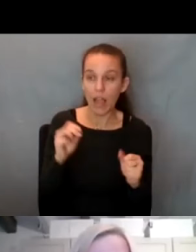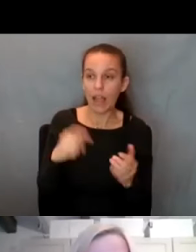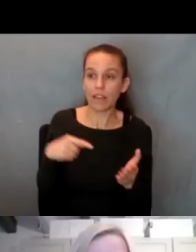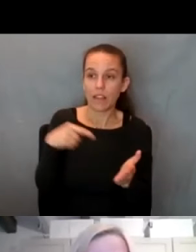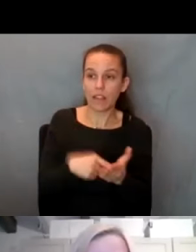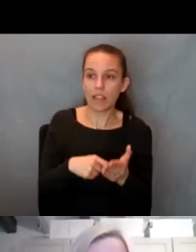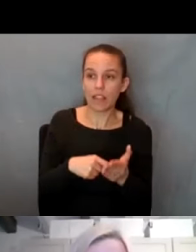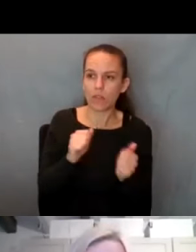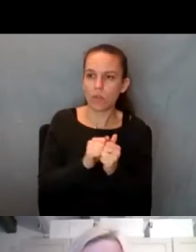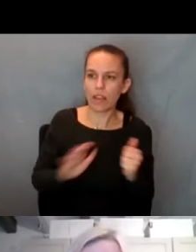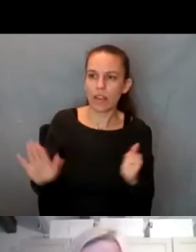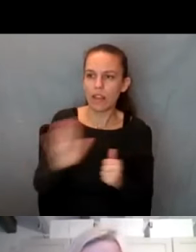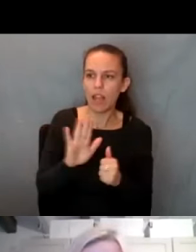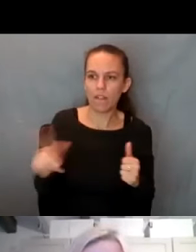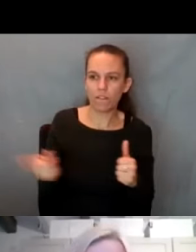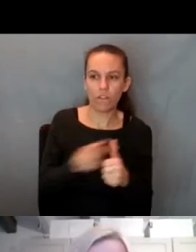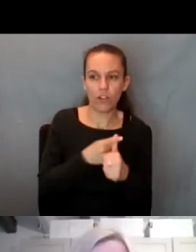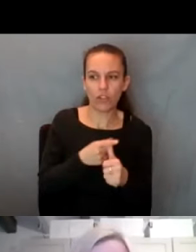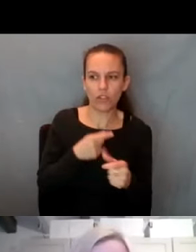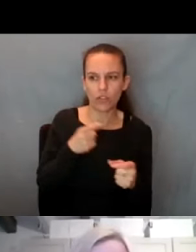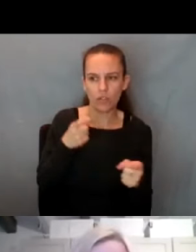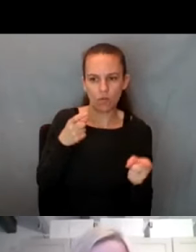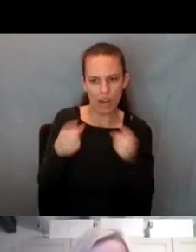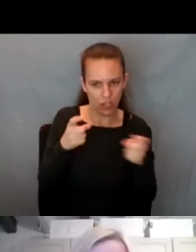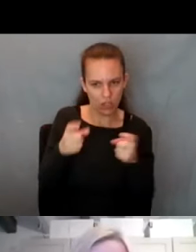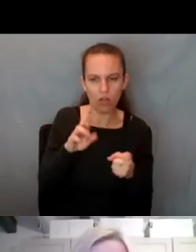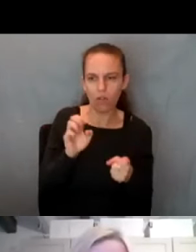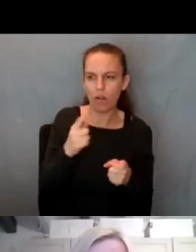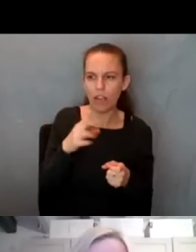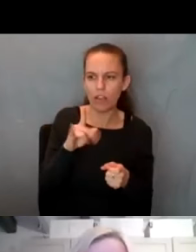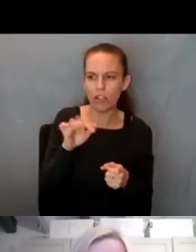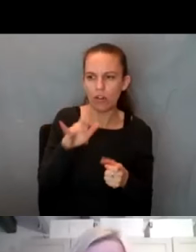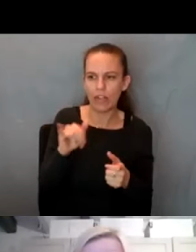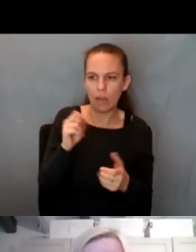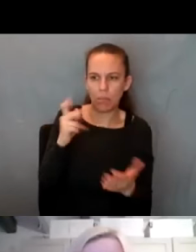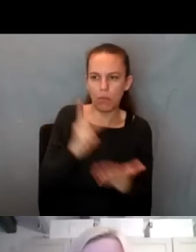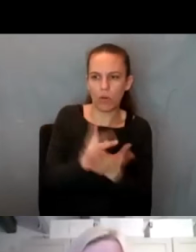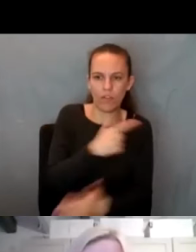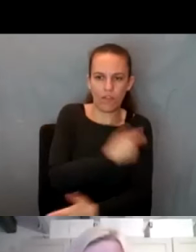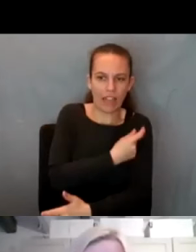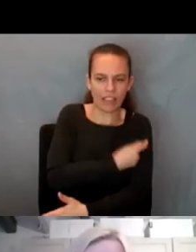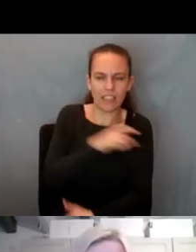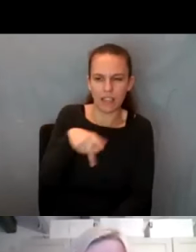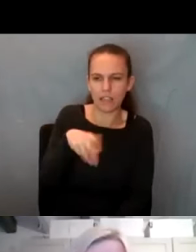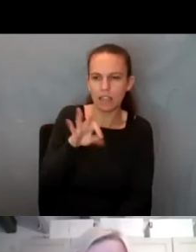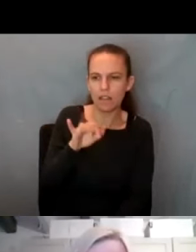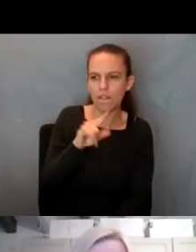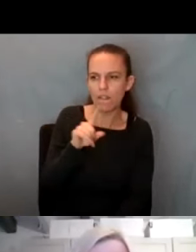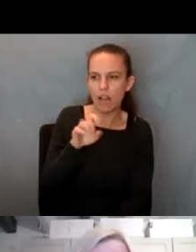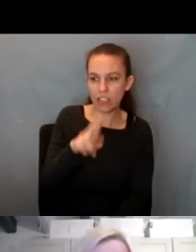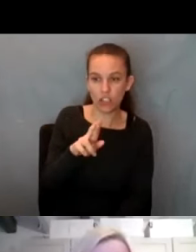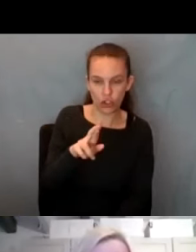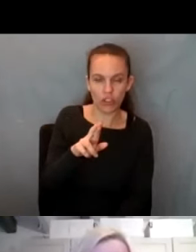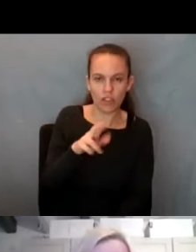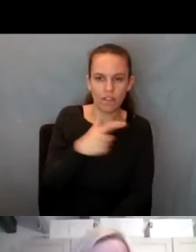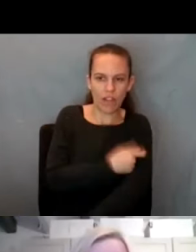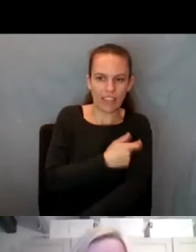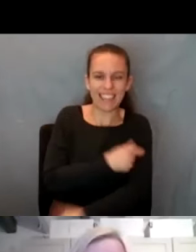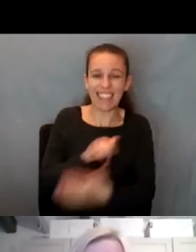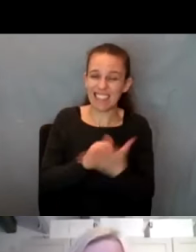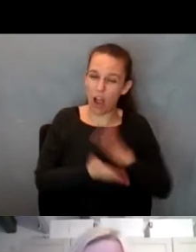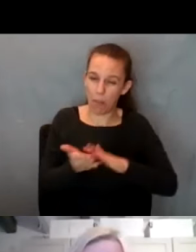first regulatory approved vaccine, Pfizer vaccine, which is a complex, operationally complex vaccine to